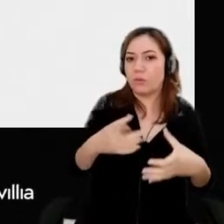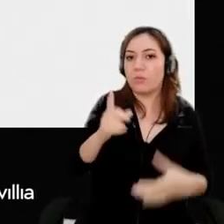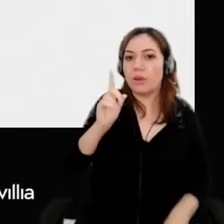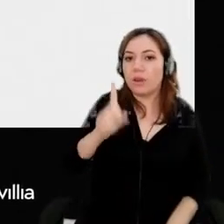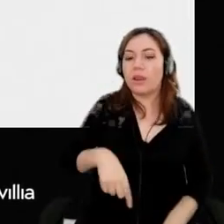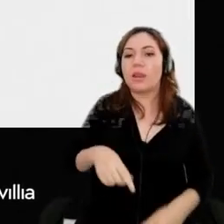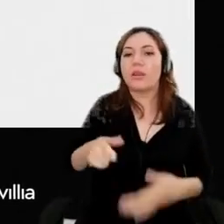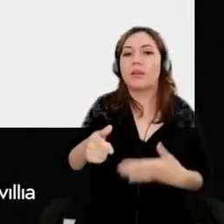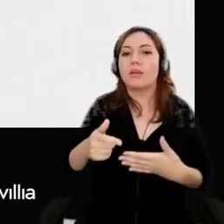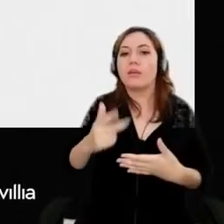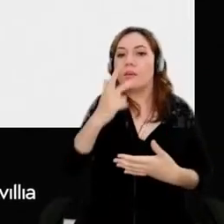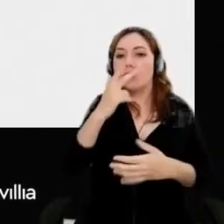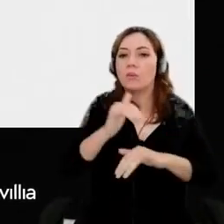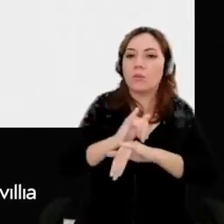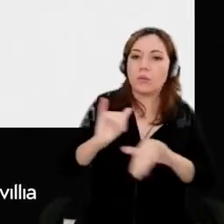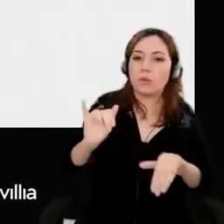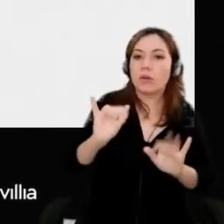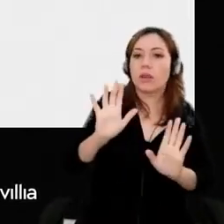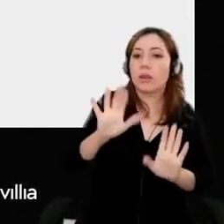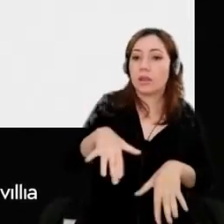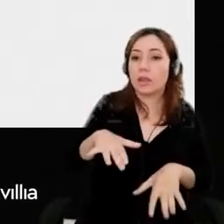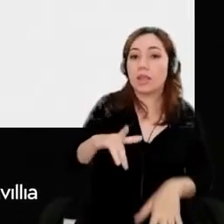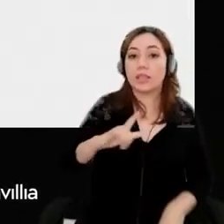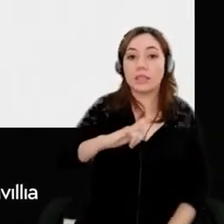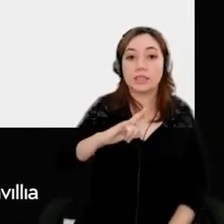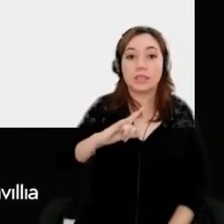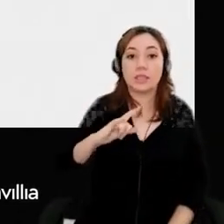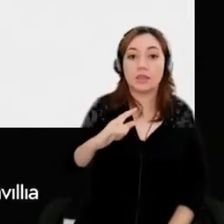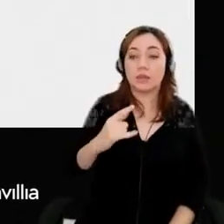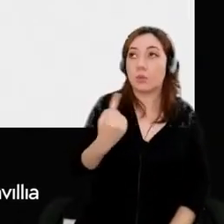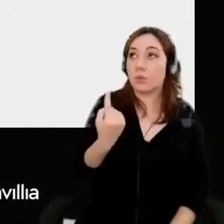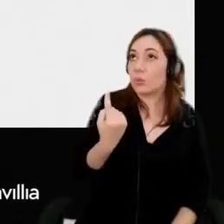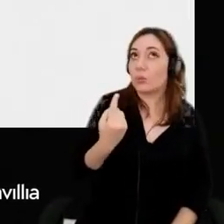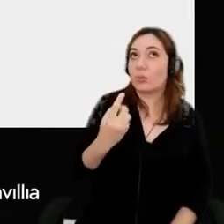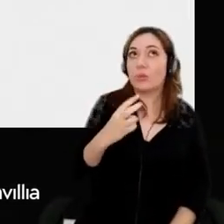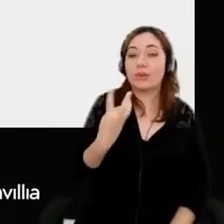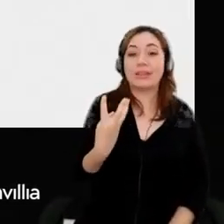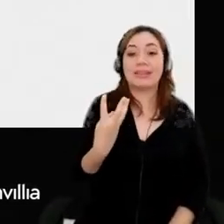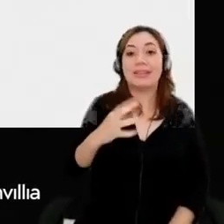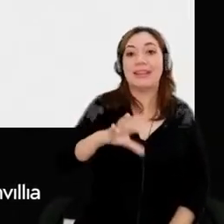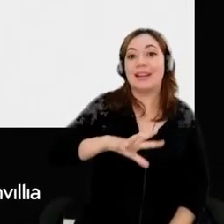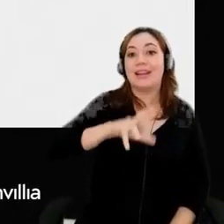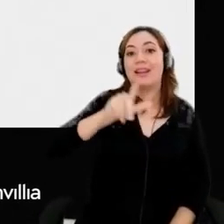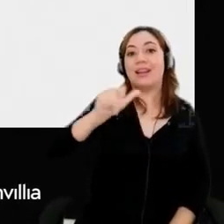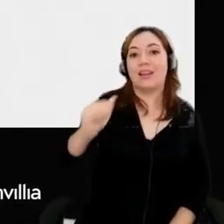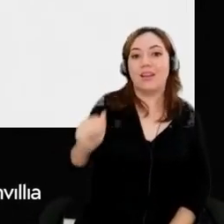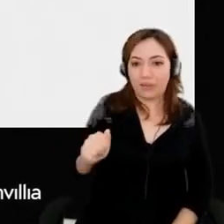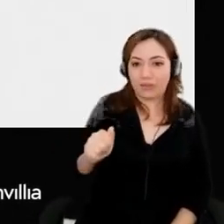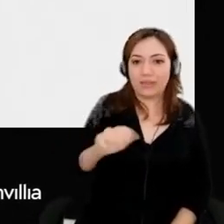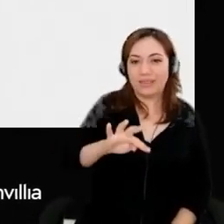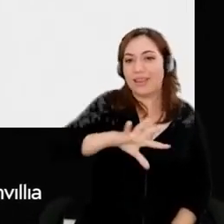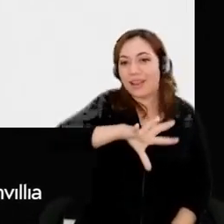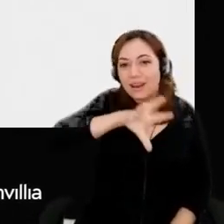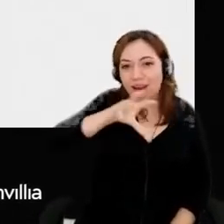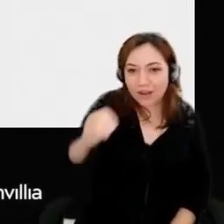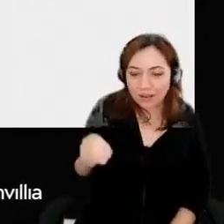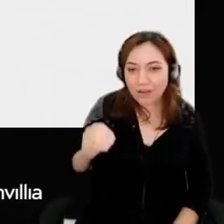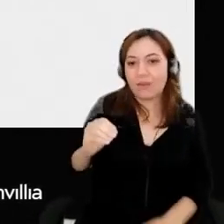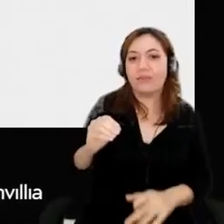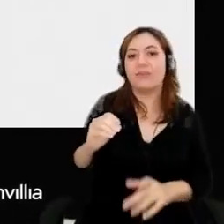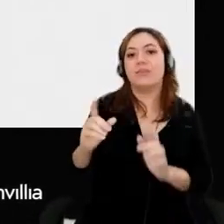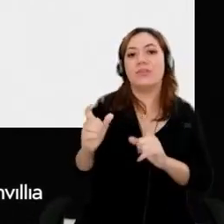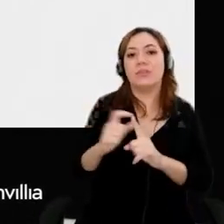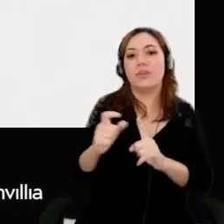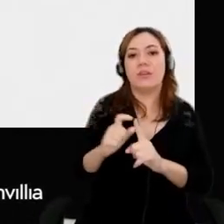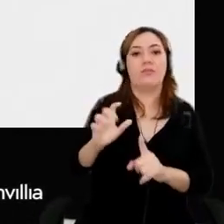have $1 trillion impact, $5 trillion impact, $10 trillion impact of implementing AI, Gen